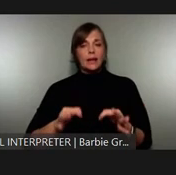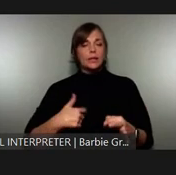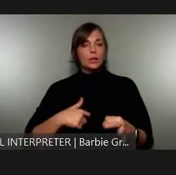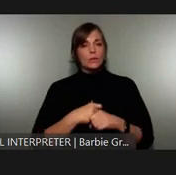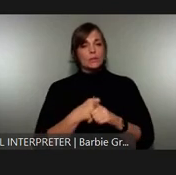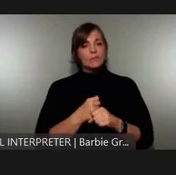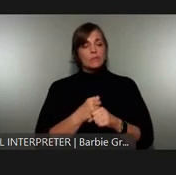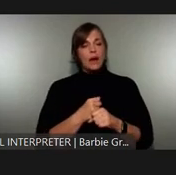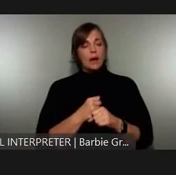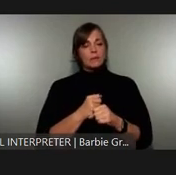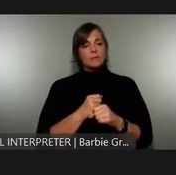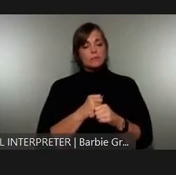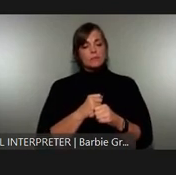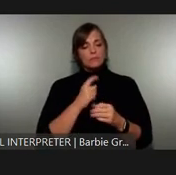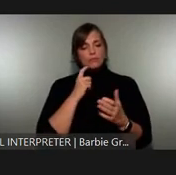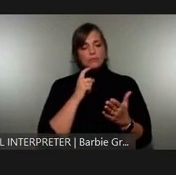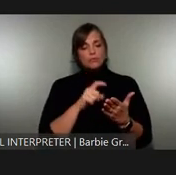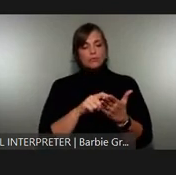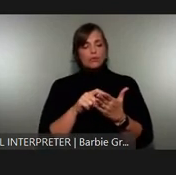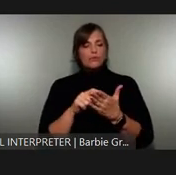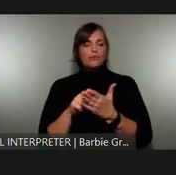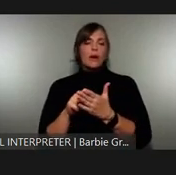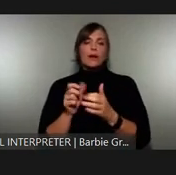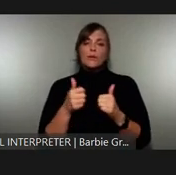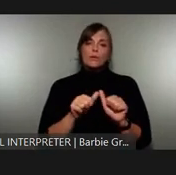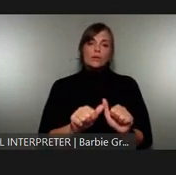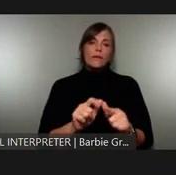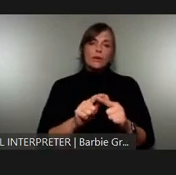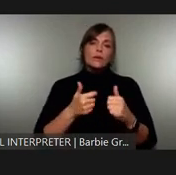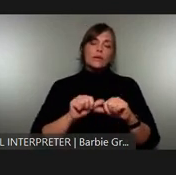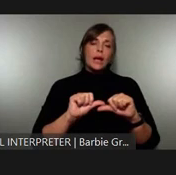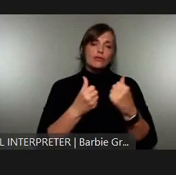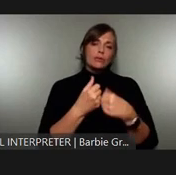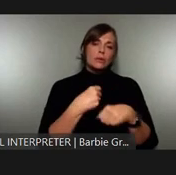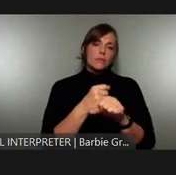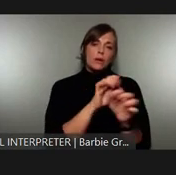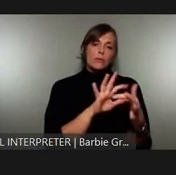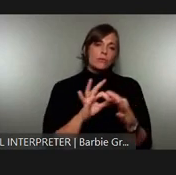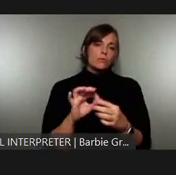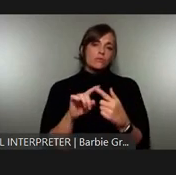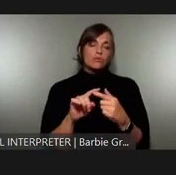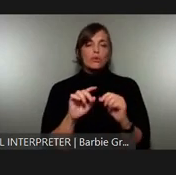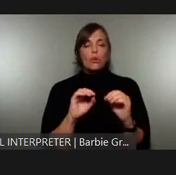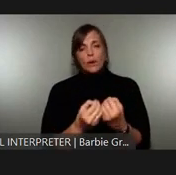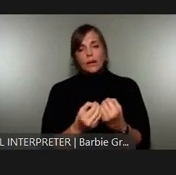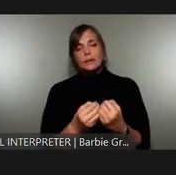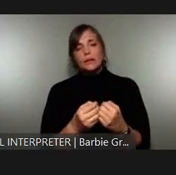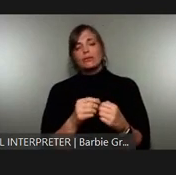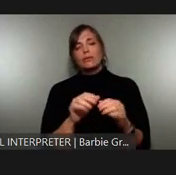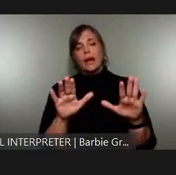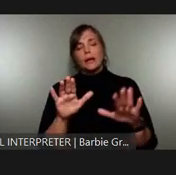the community gets to make in recognizing the efforts the agency has made in regards to